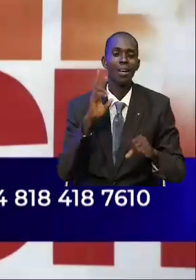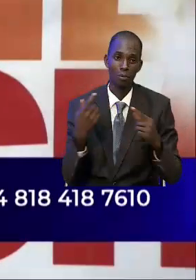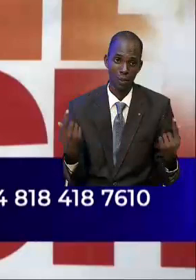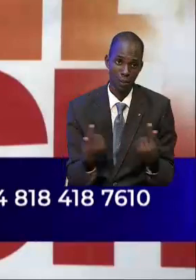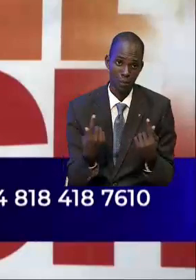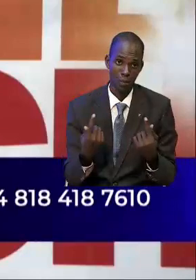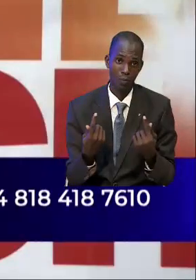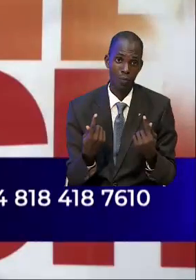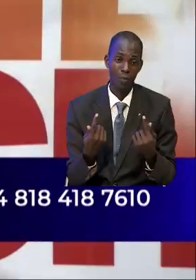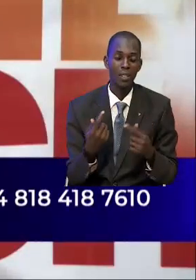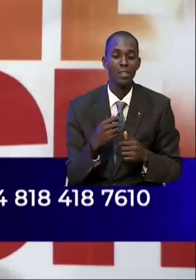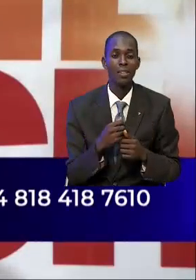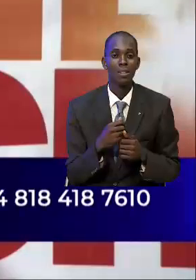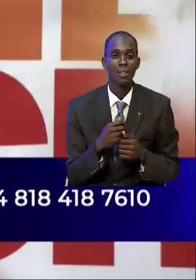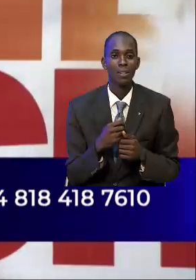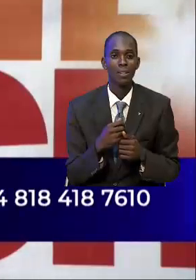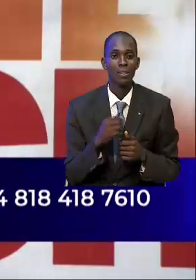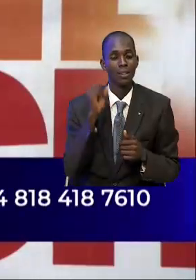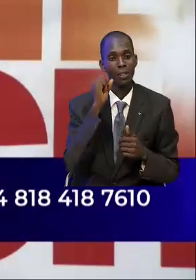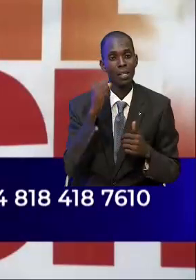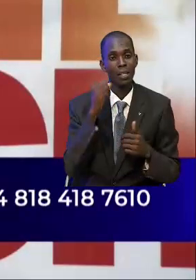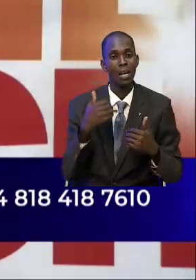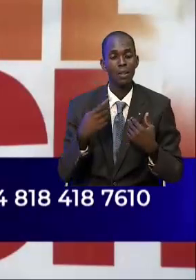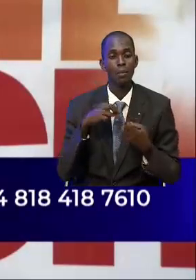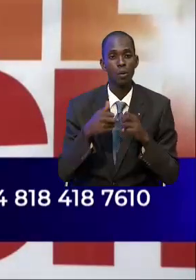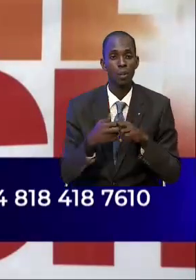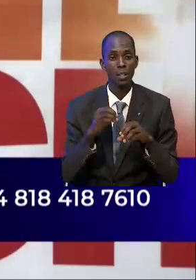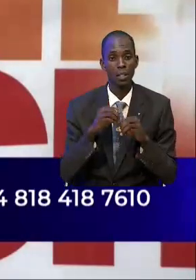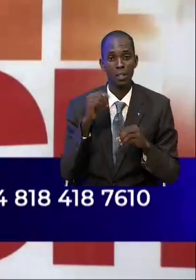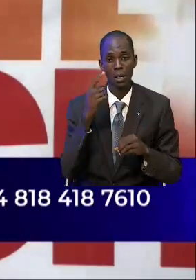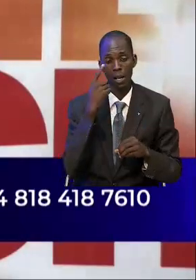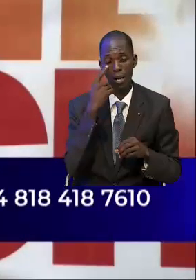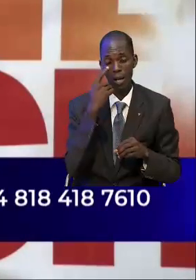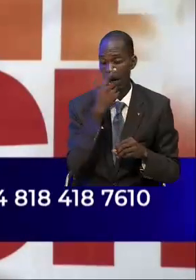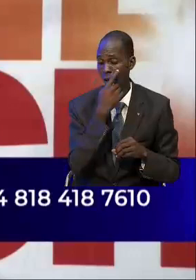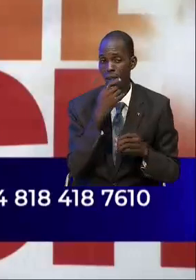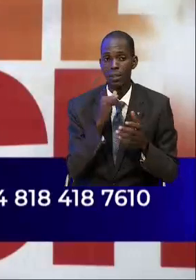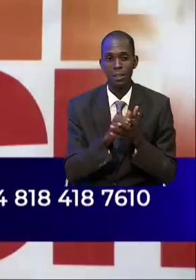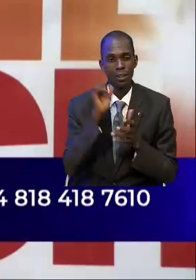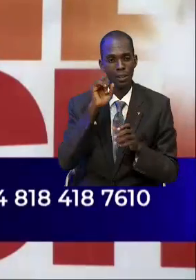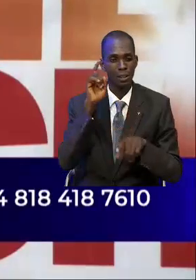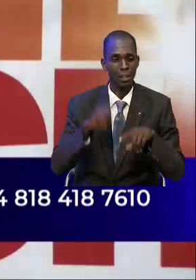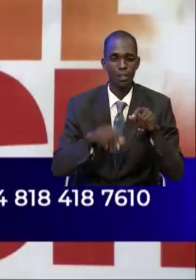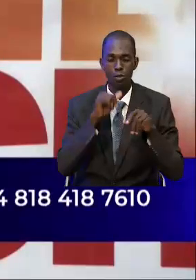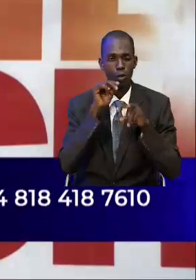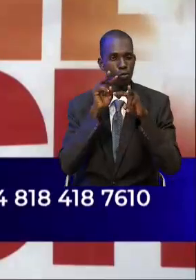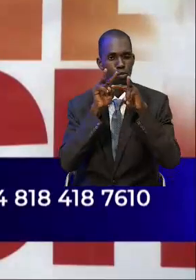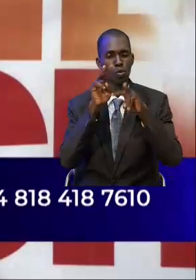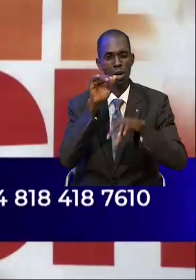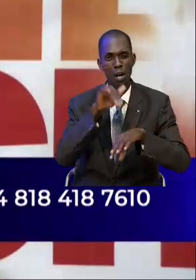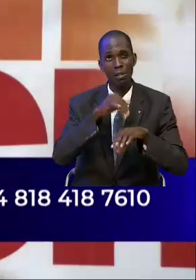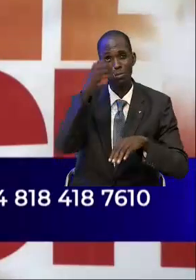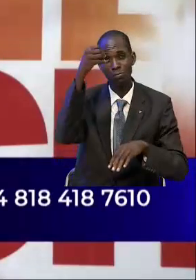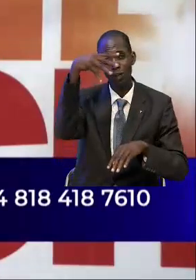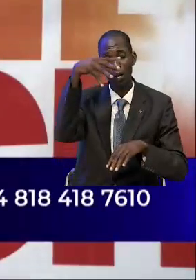saved me from sin. Praise the Lord. Yes, before now I was having this problem of the eye that I cannot